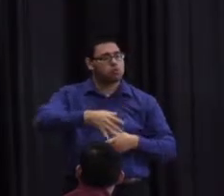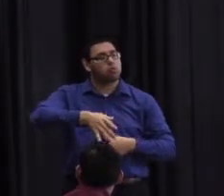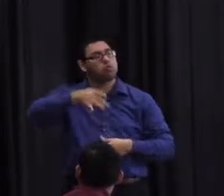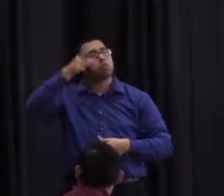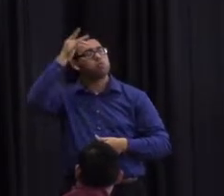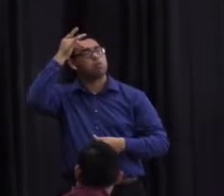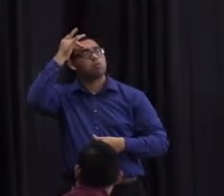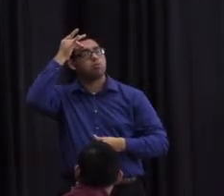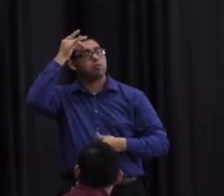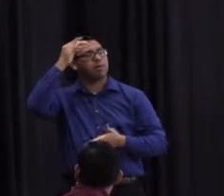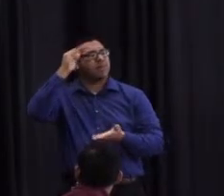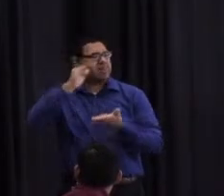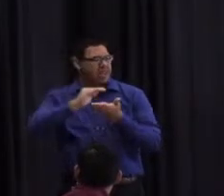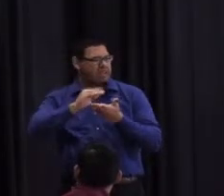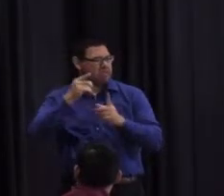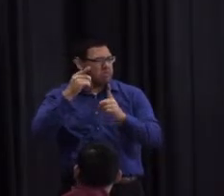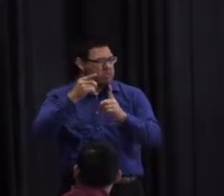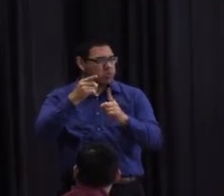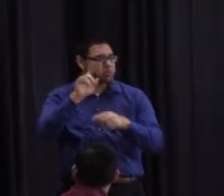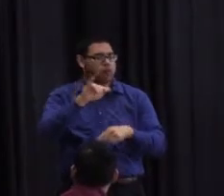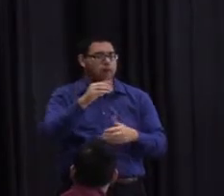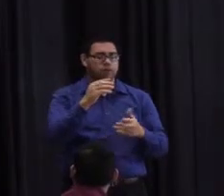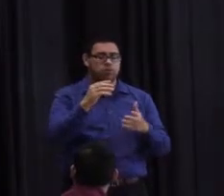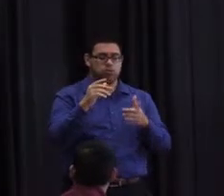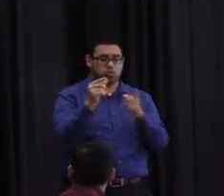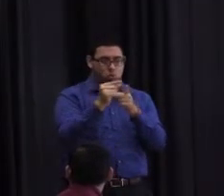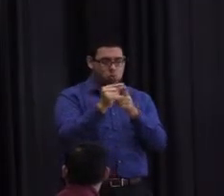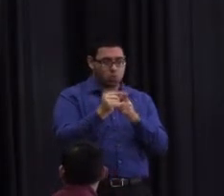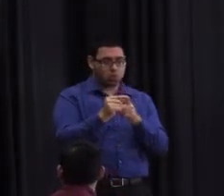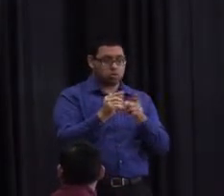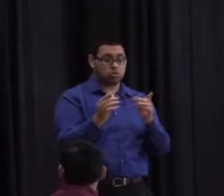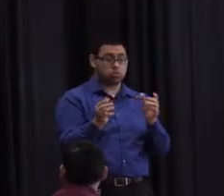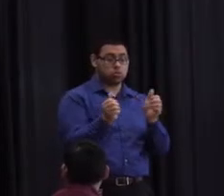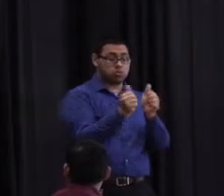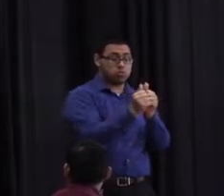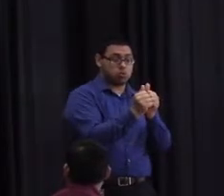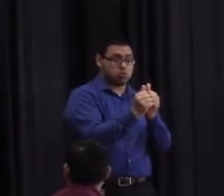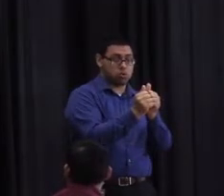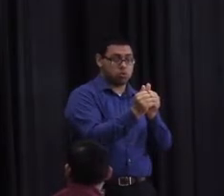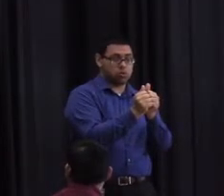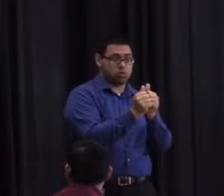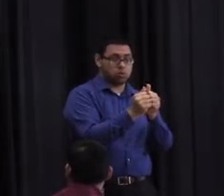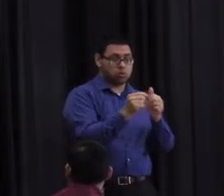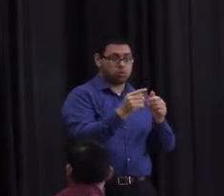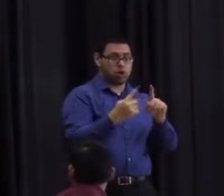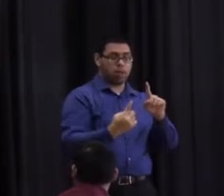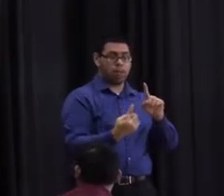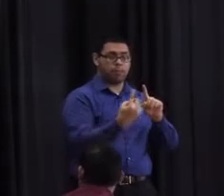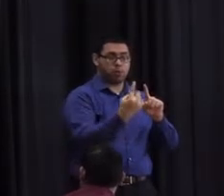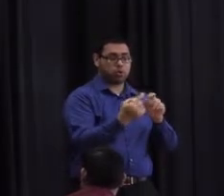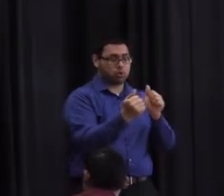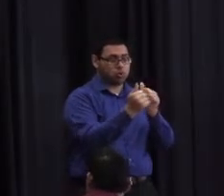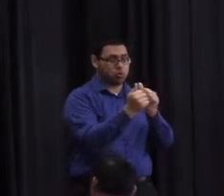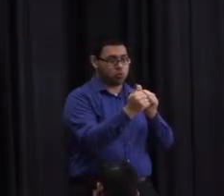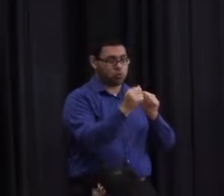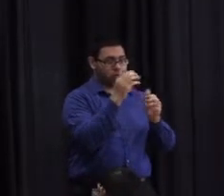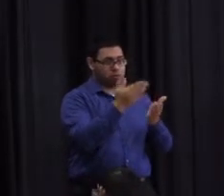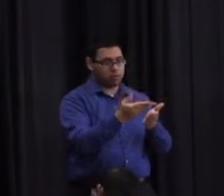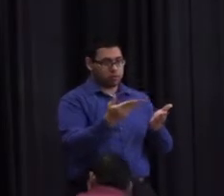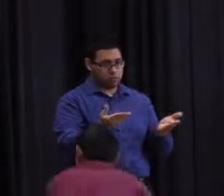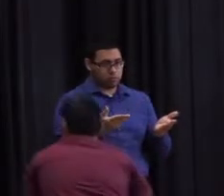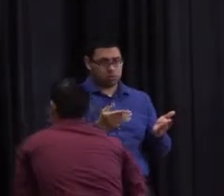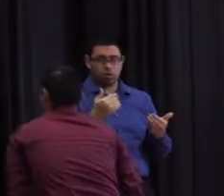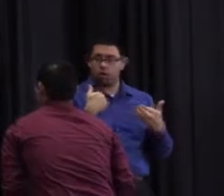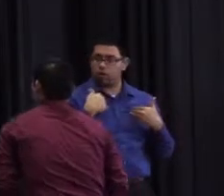retention-wise, than having the text actually locating and pointing to the items. So we